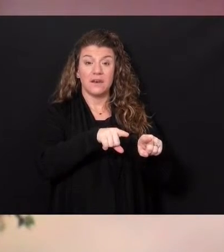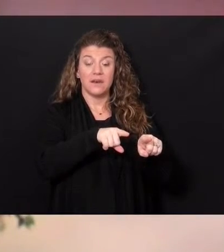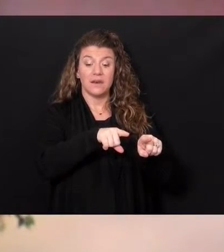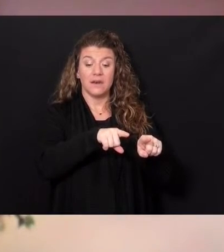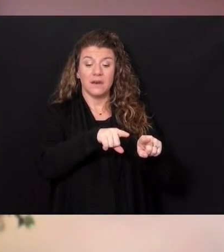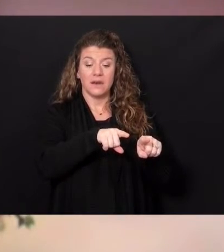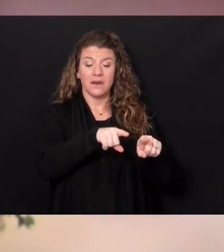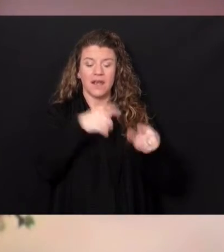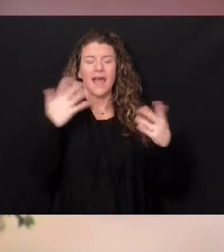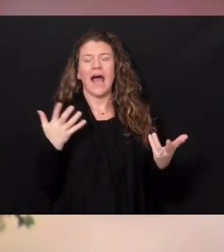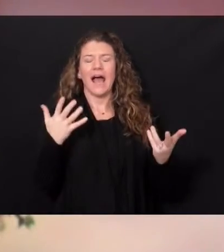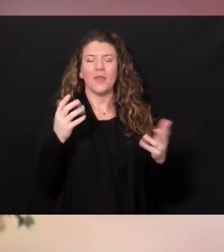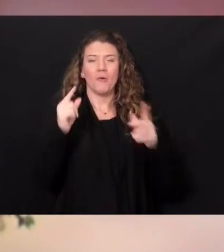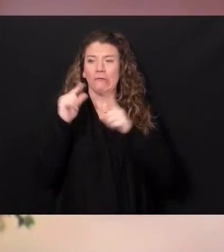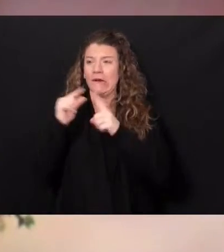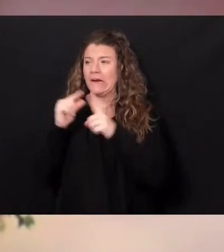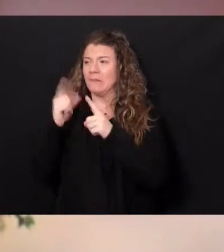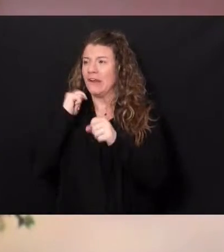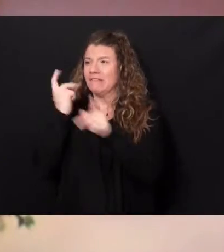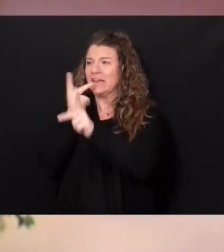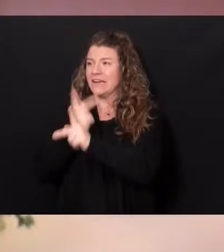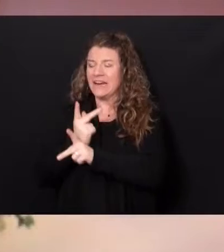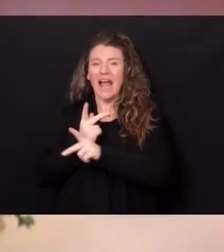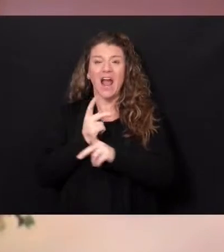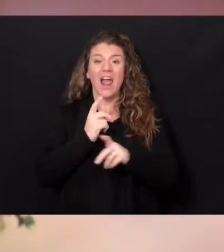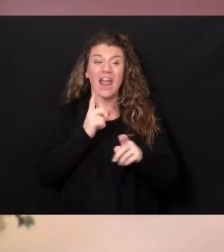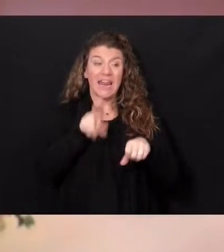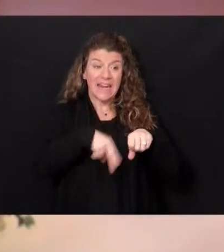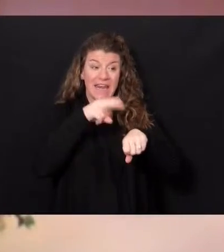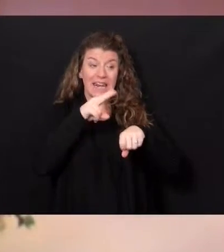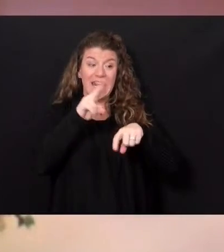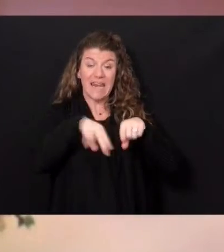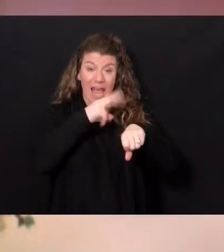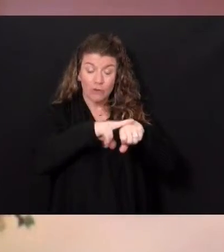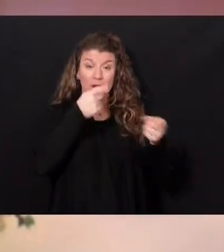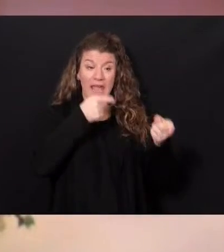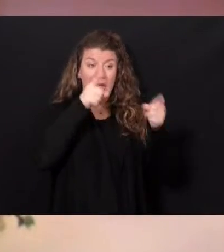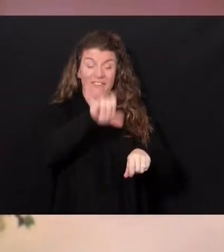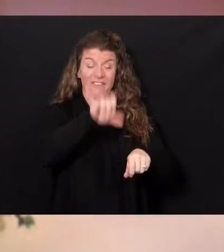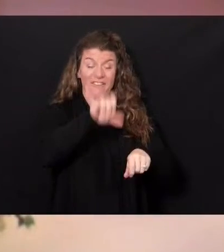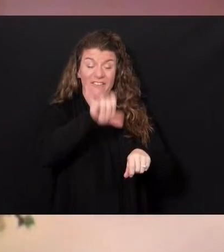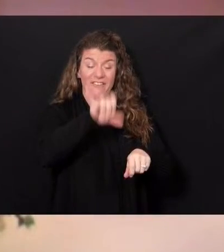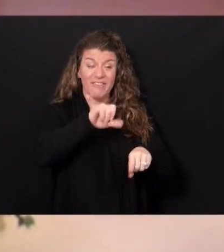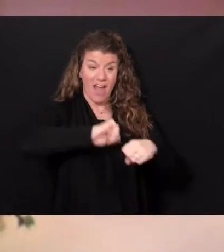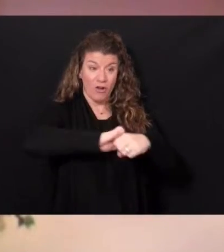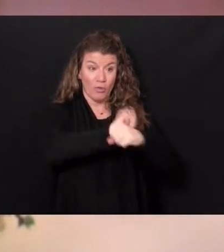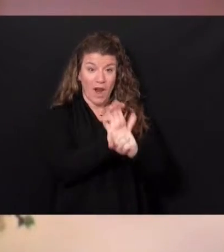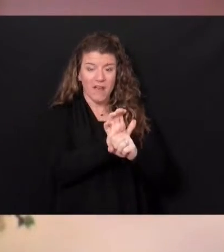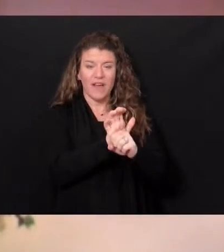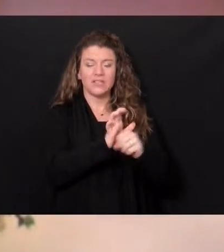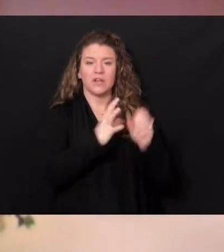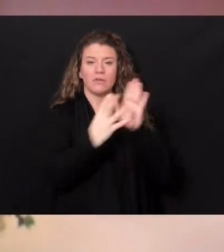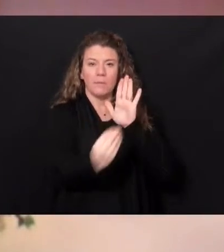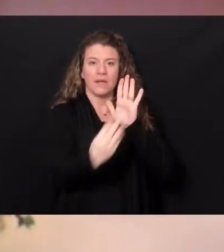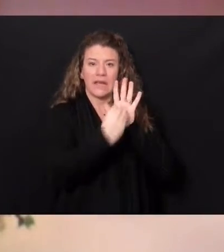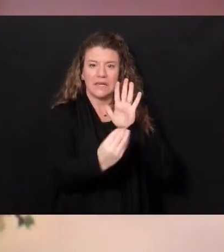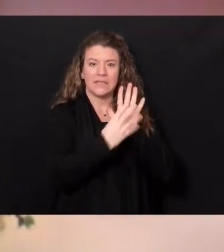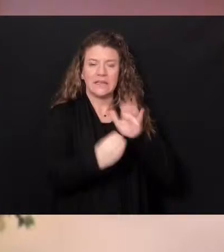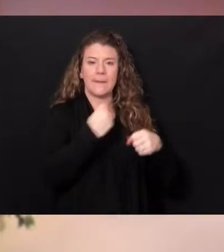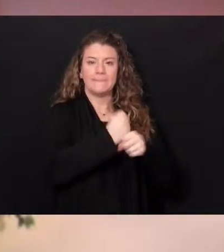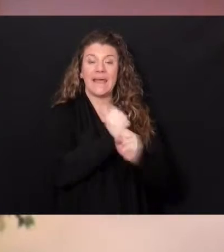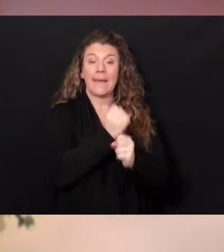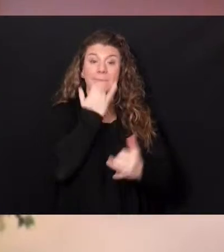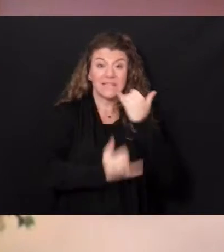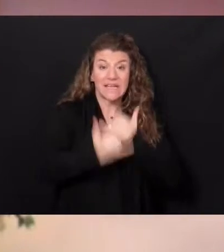what's the word I'm looking for? Outcomes of the virus that is replicating, making mistakes. And so as we know,